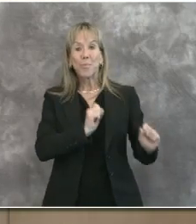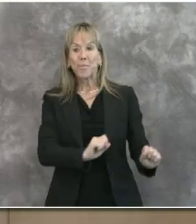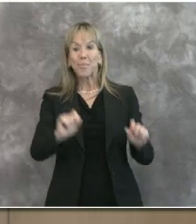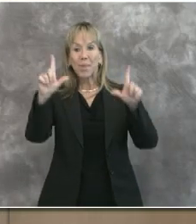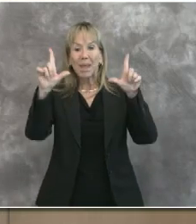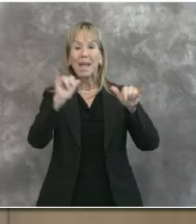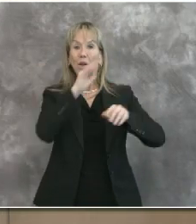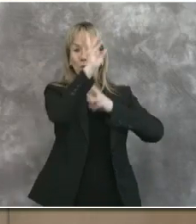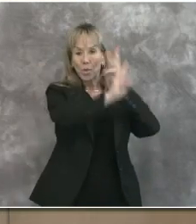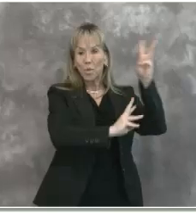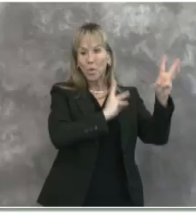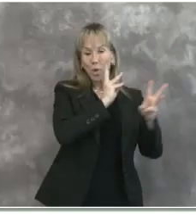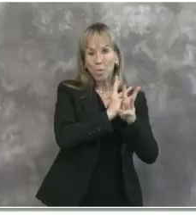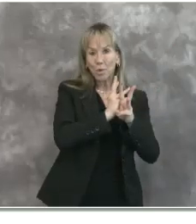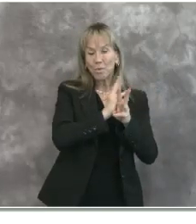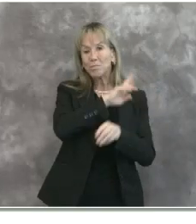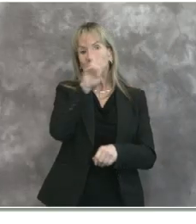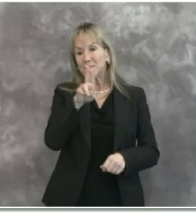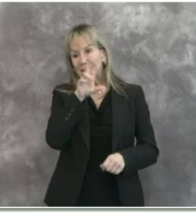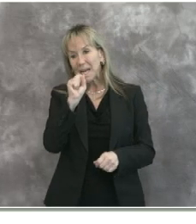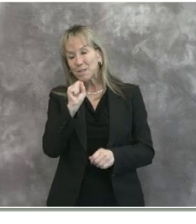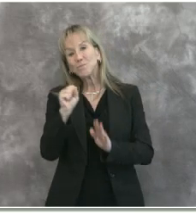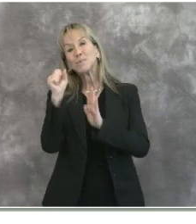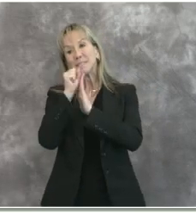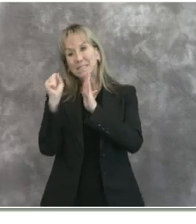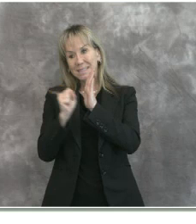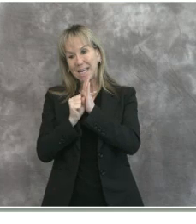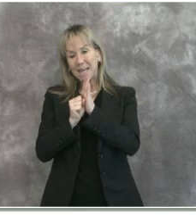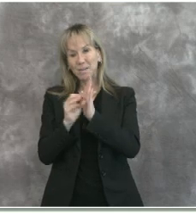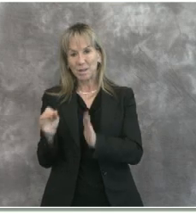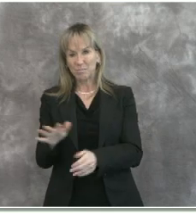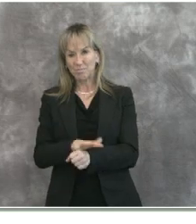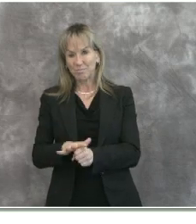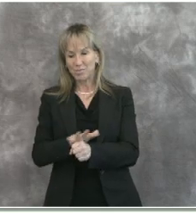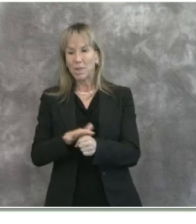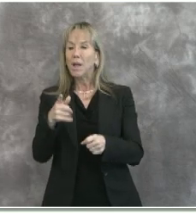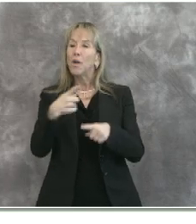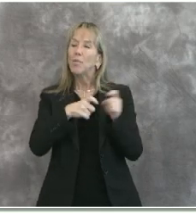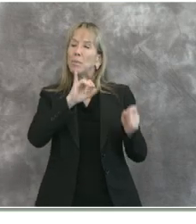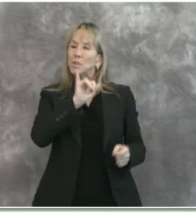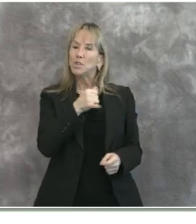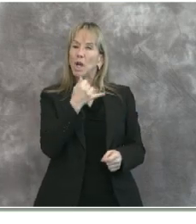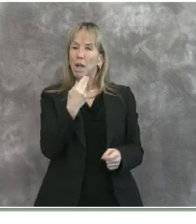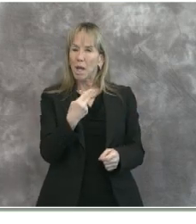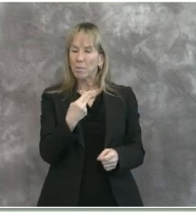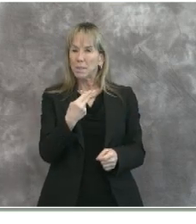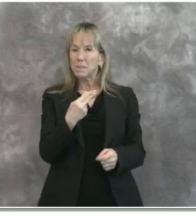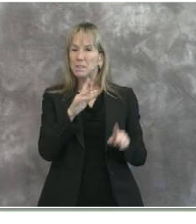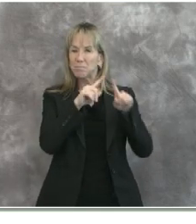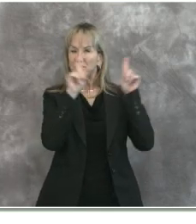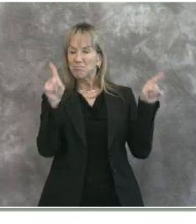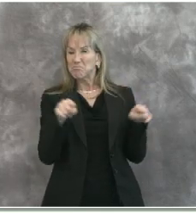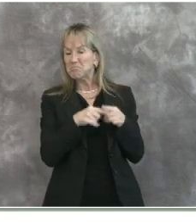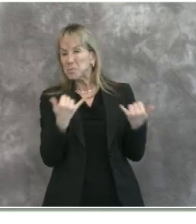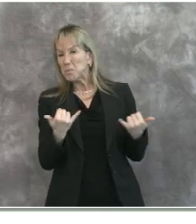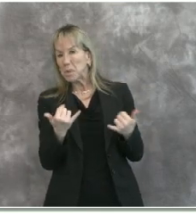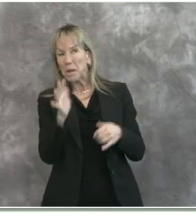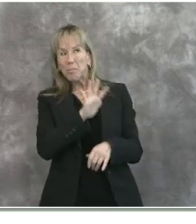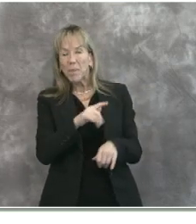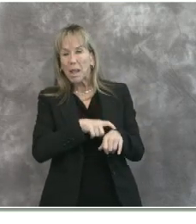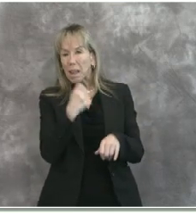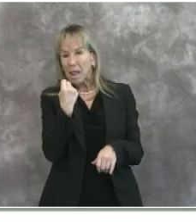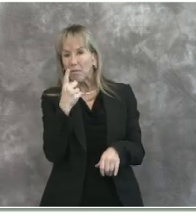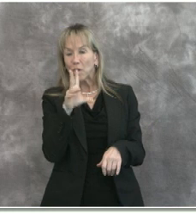global, national, and state statistics based on data from the Johns Hopkins dashboard from about 11:30 today. Globally,